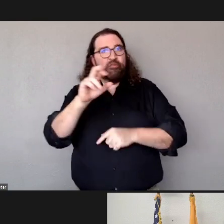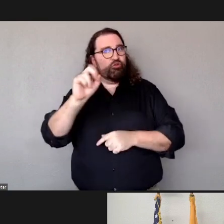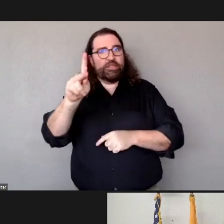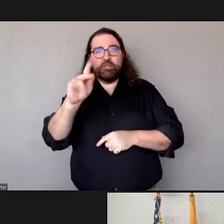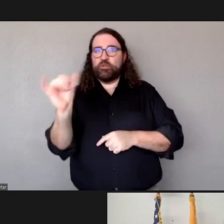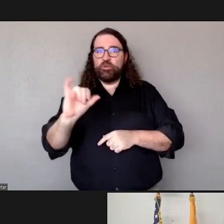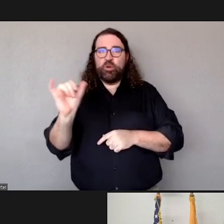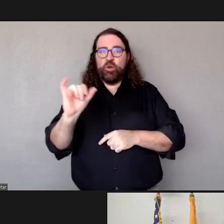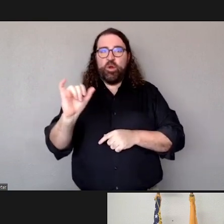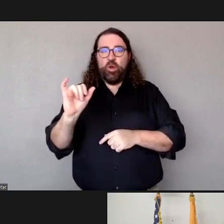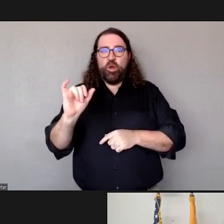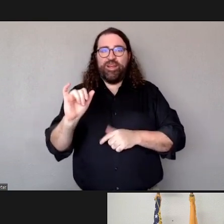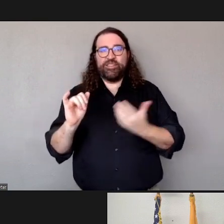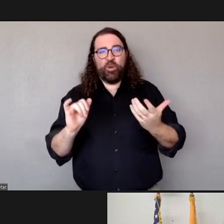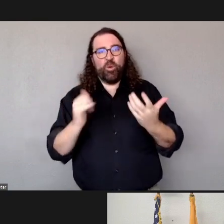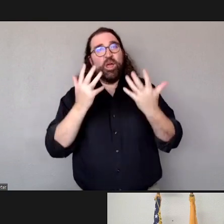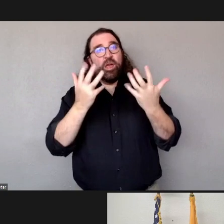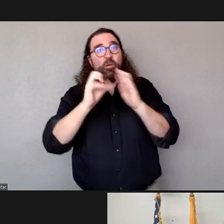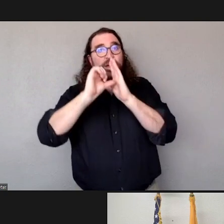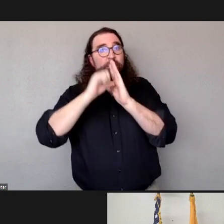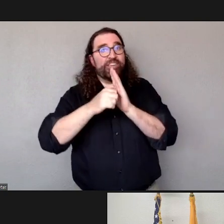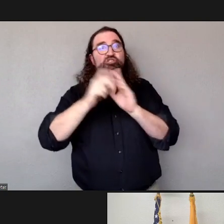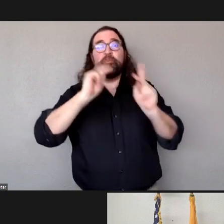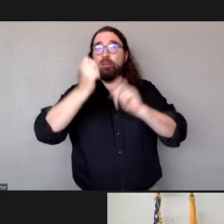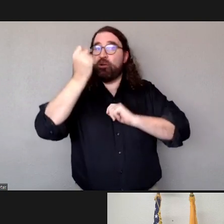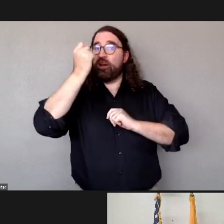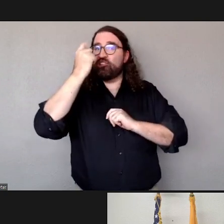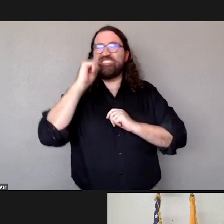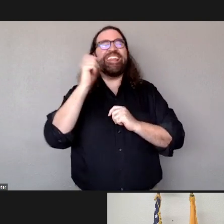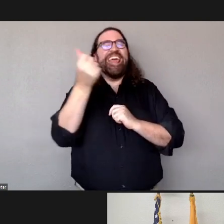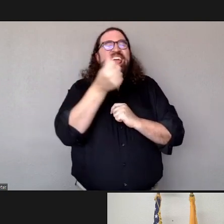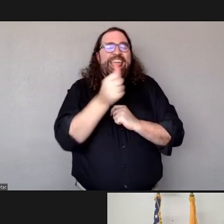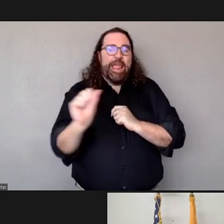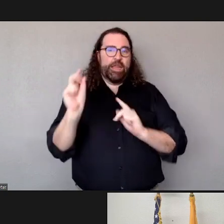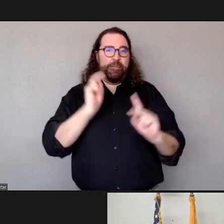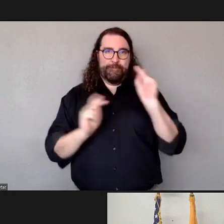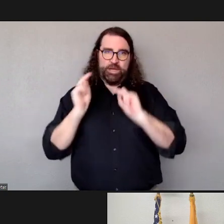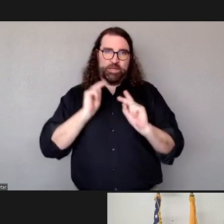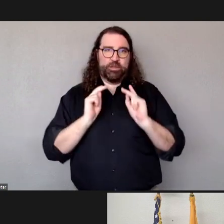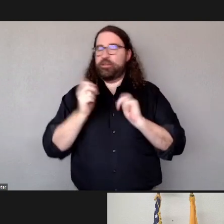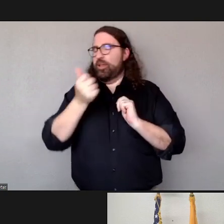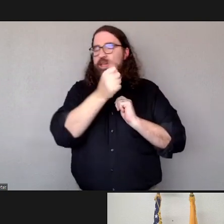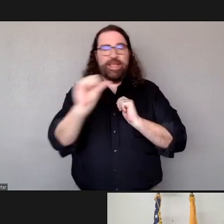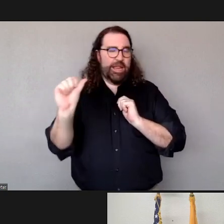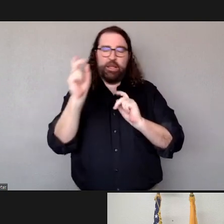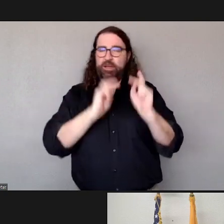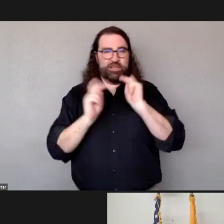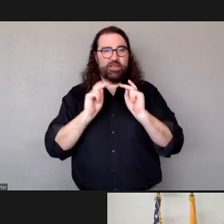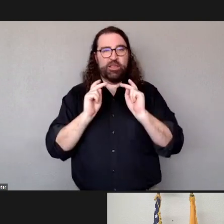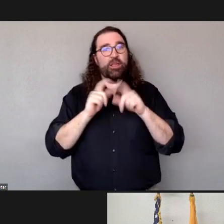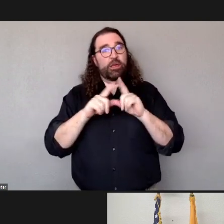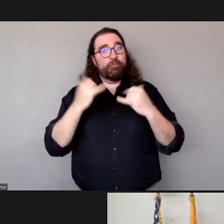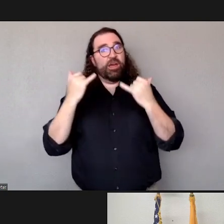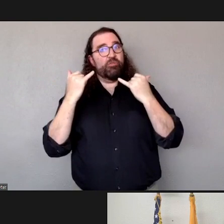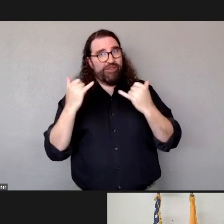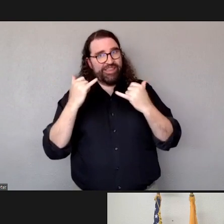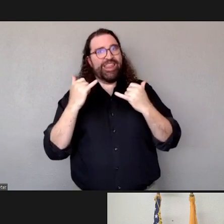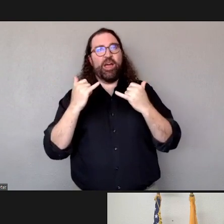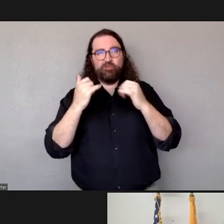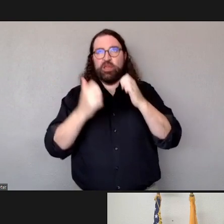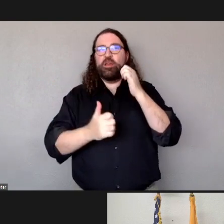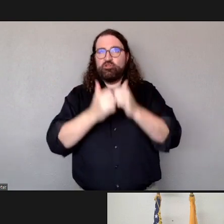monkeypox. So we want to make sure that people know that anybody could get monkeypox, but right now it's in one